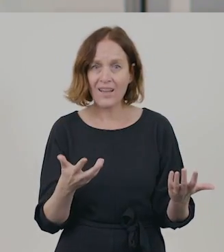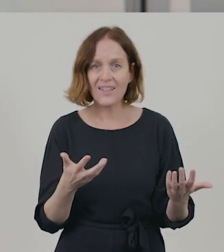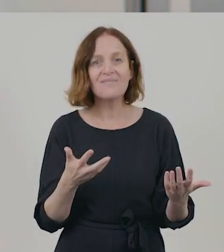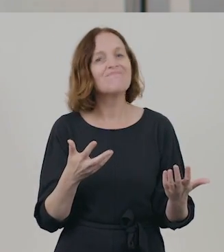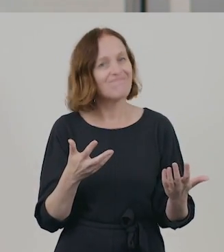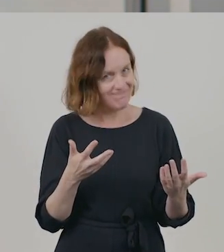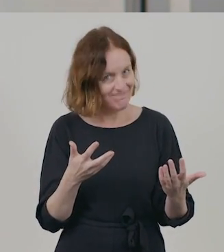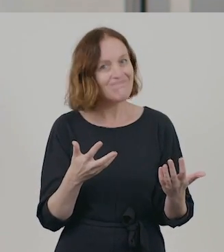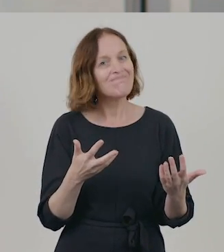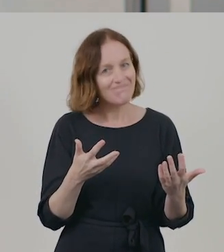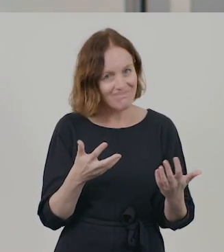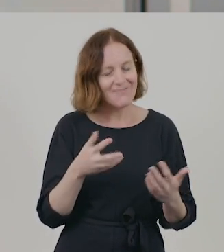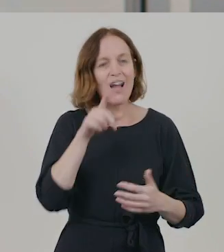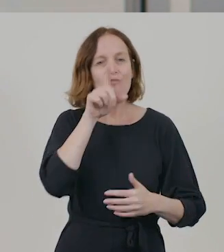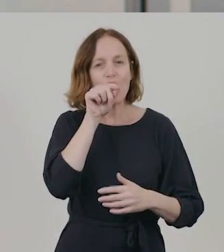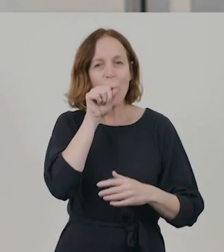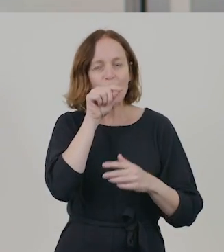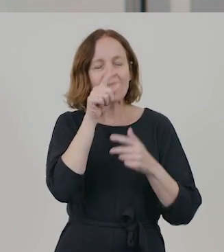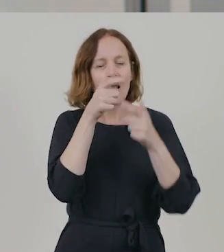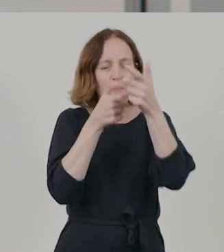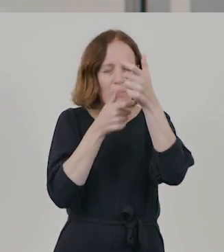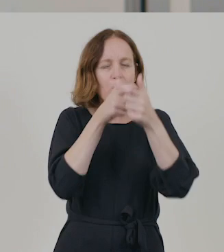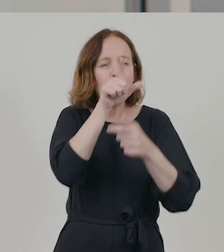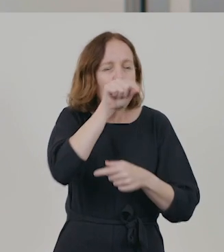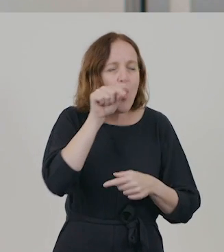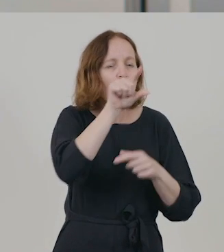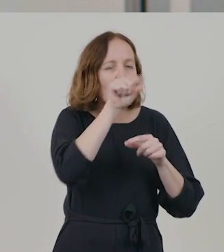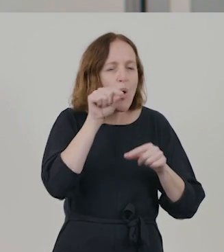my toes. Ready?